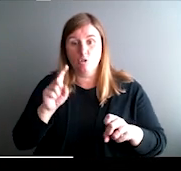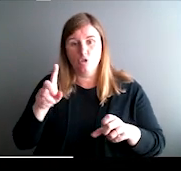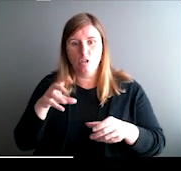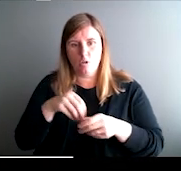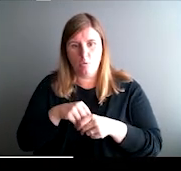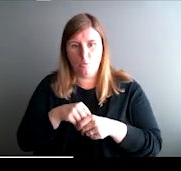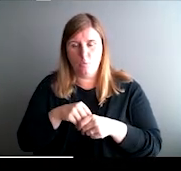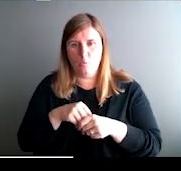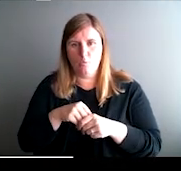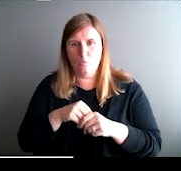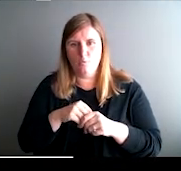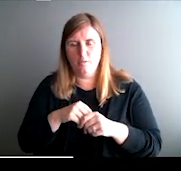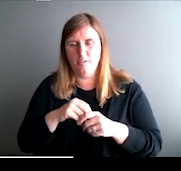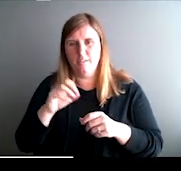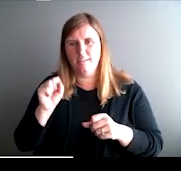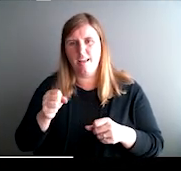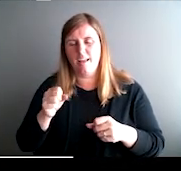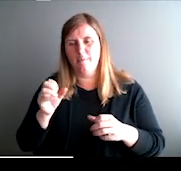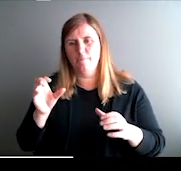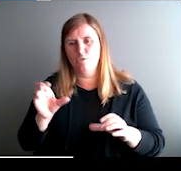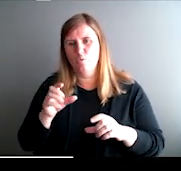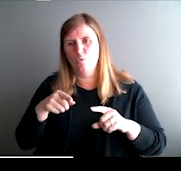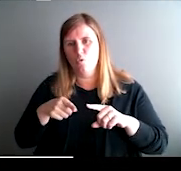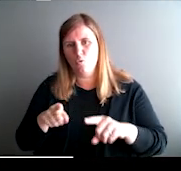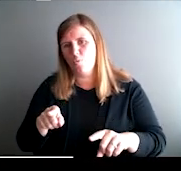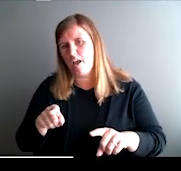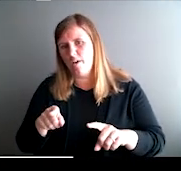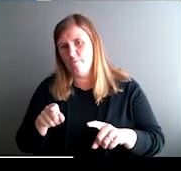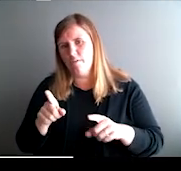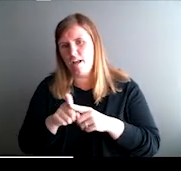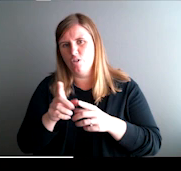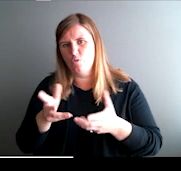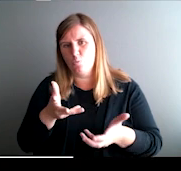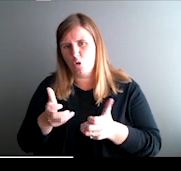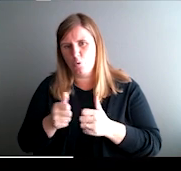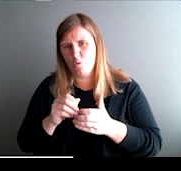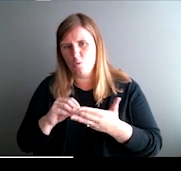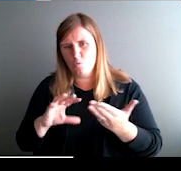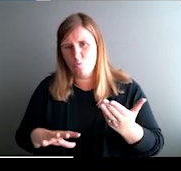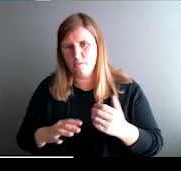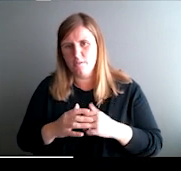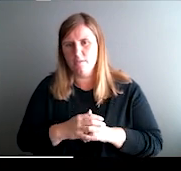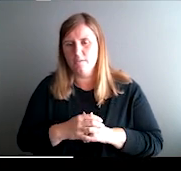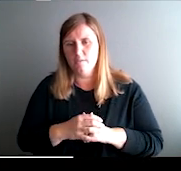and this can be something that you do throughout as you're working with the student,